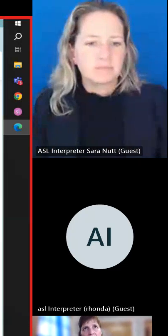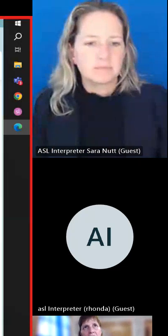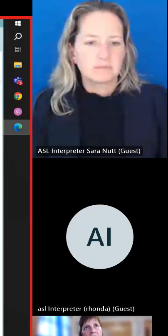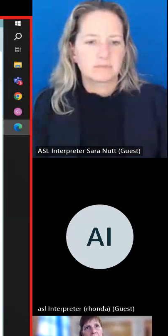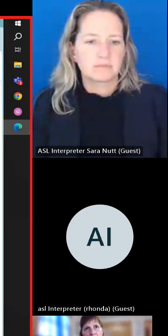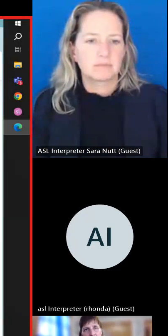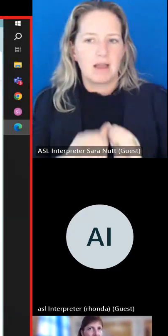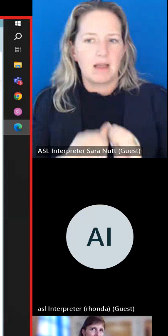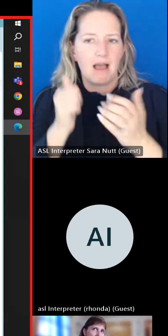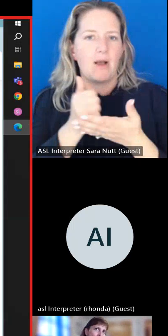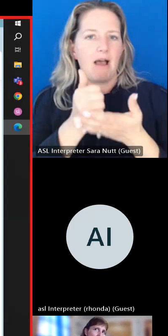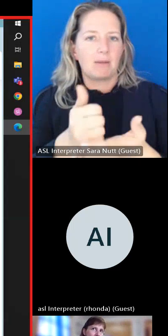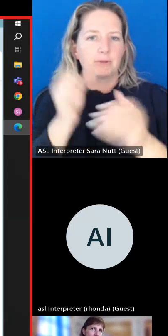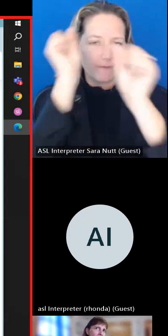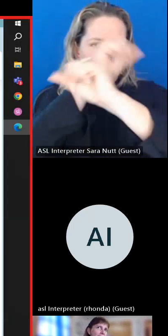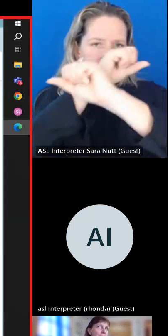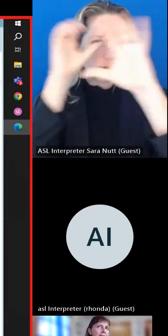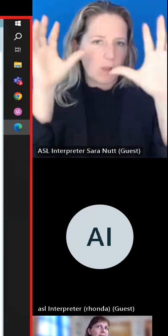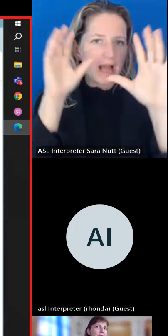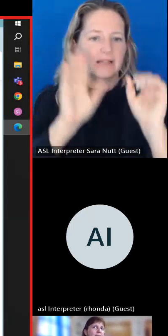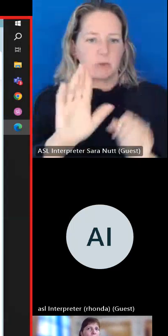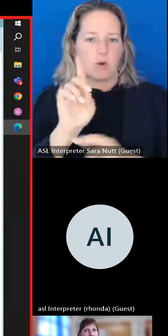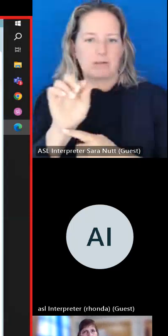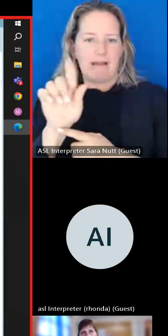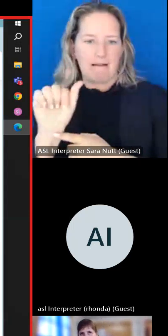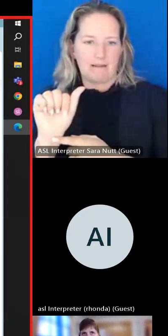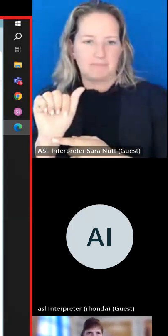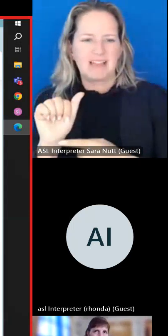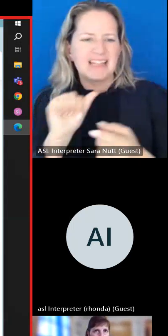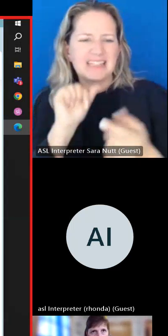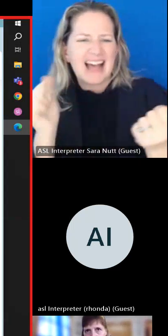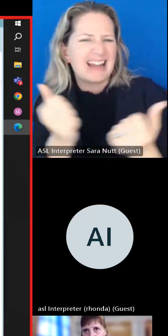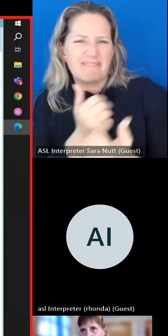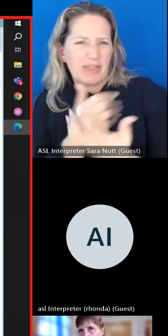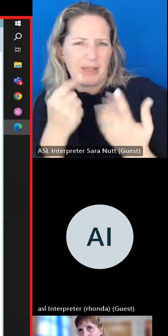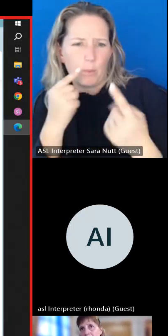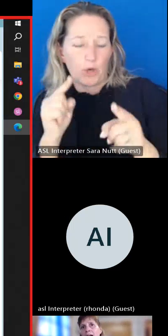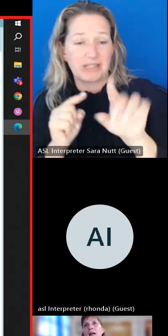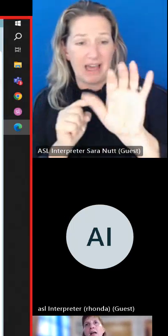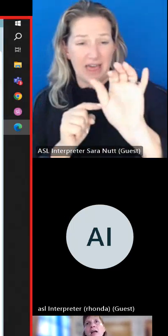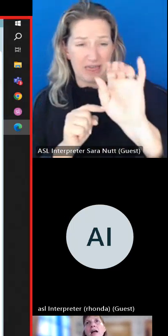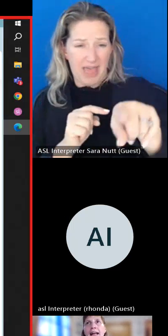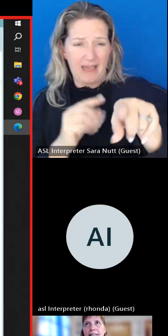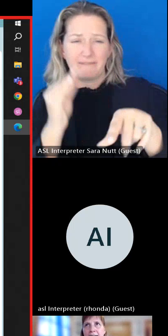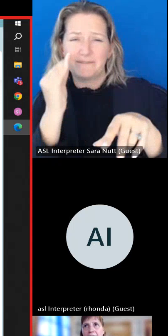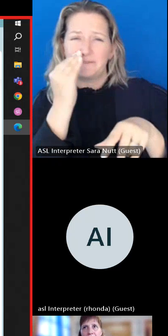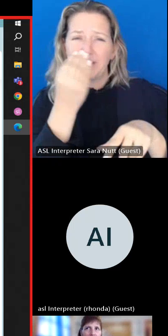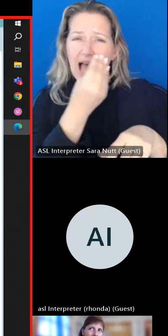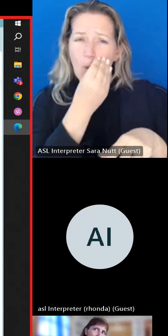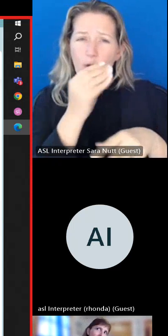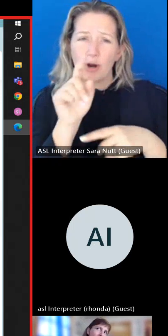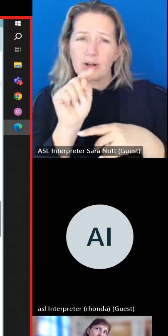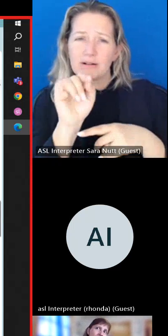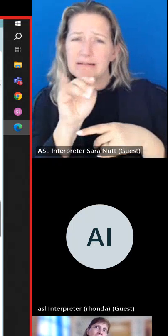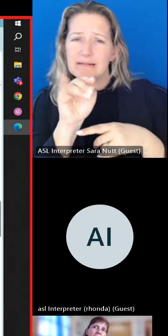data. You know, not everything works. I tried this flower timeline and didn't work with the fire